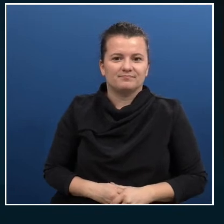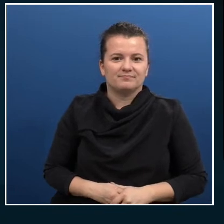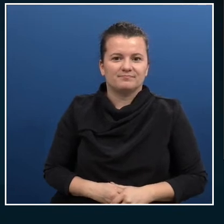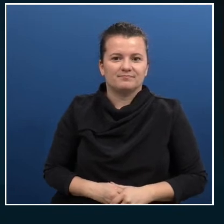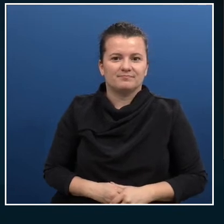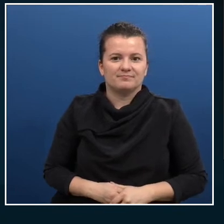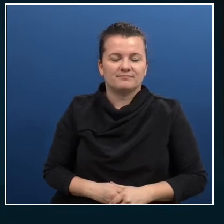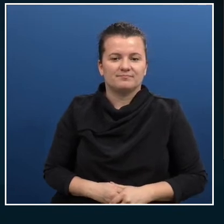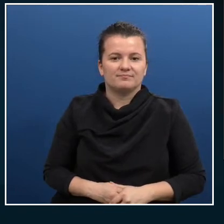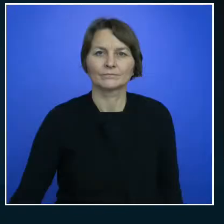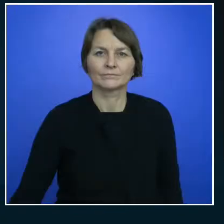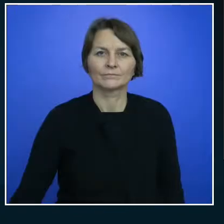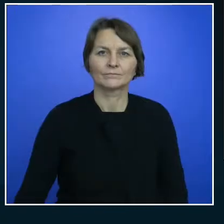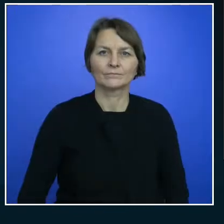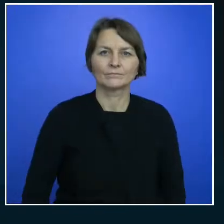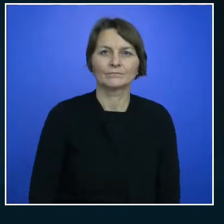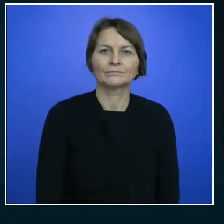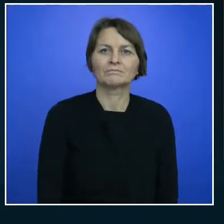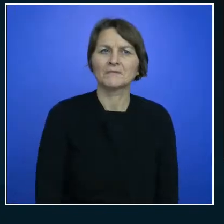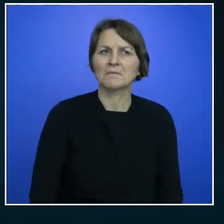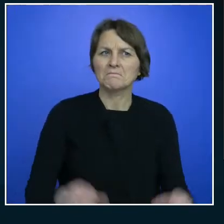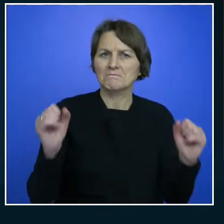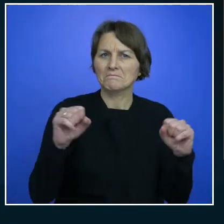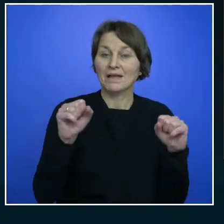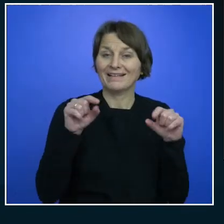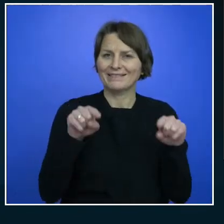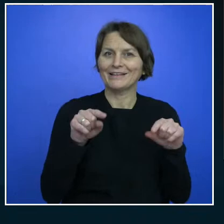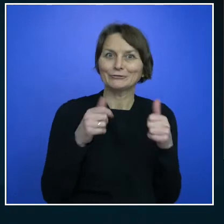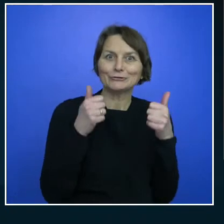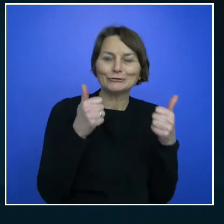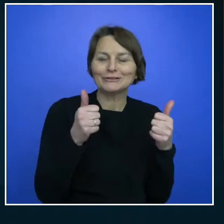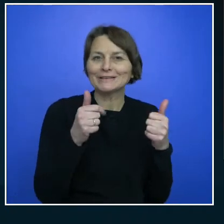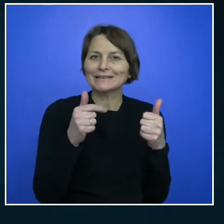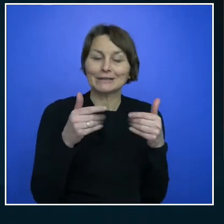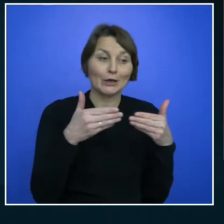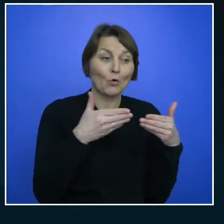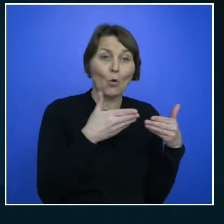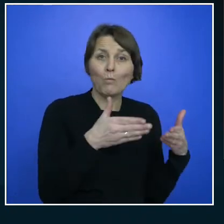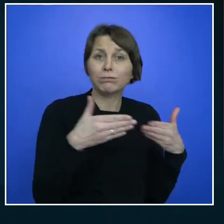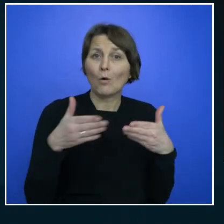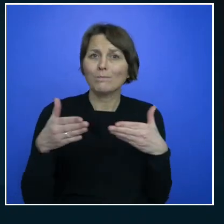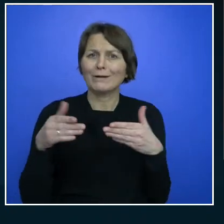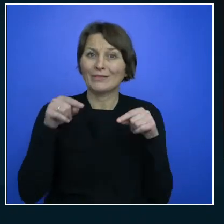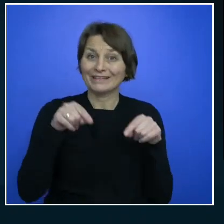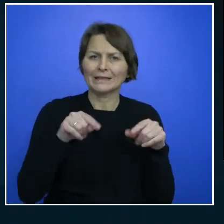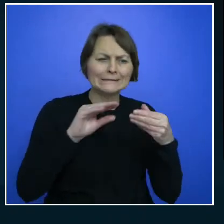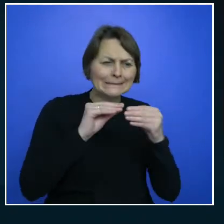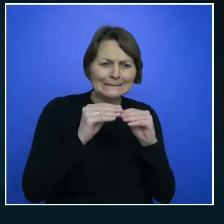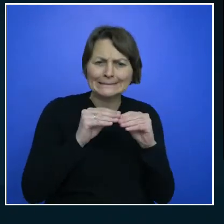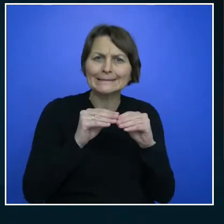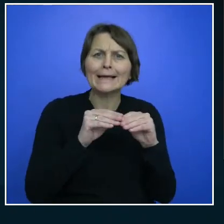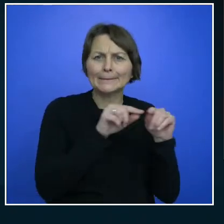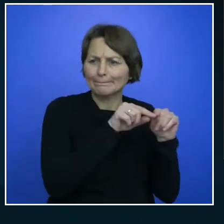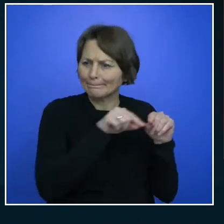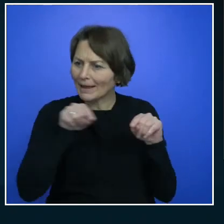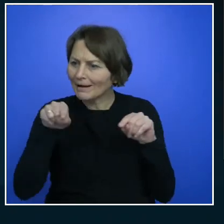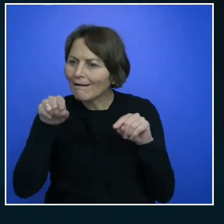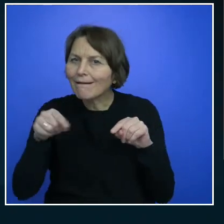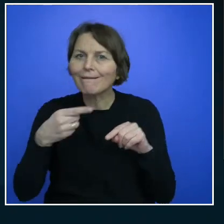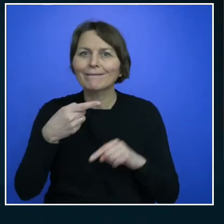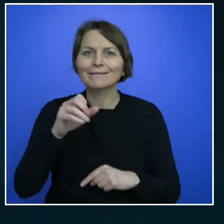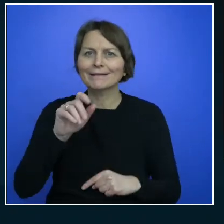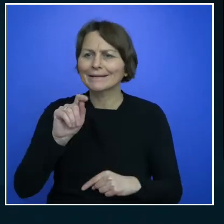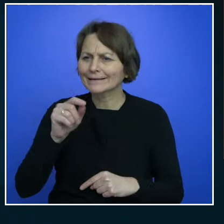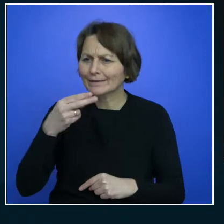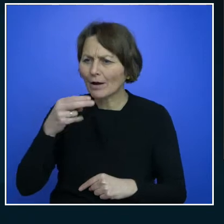great thing is that these are all open. So these links and these issues here, they just go back to the GitHub page where you actually can see what's going